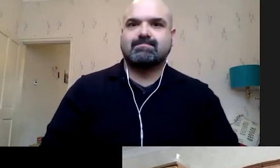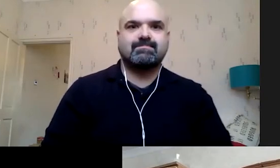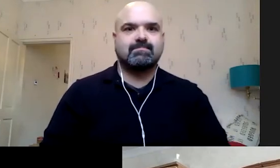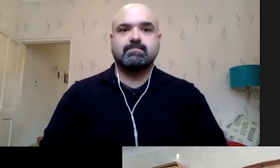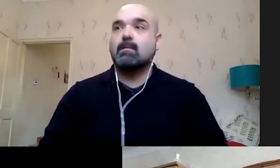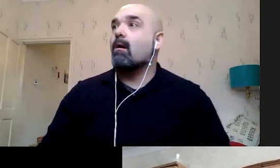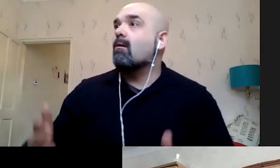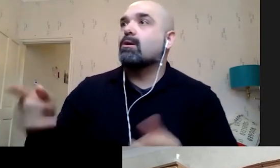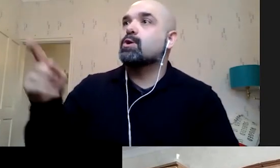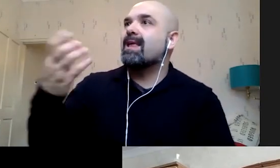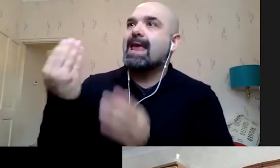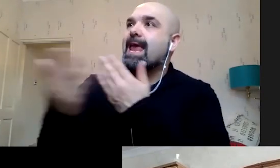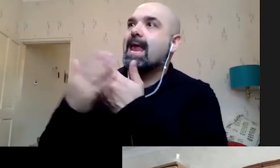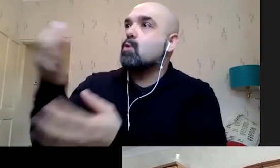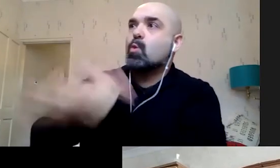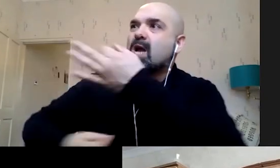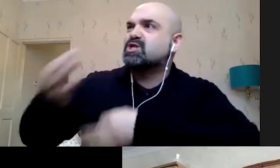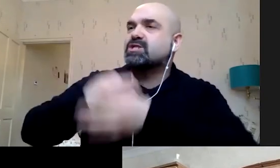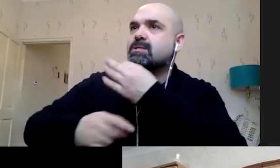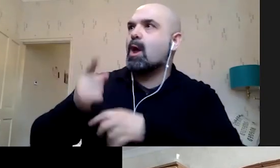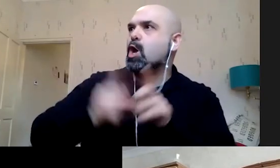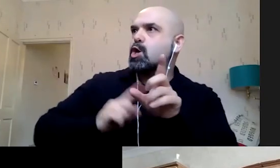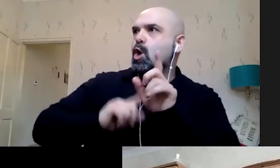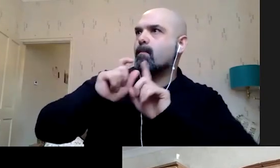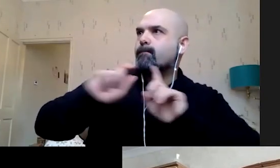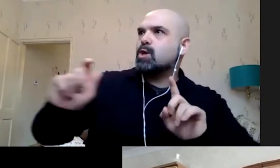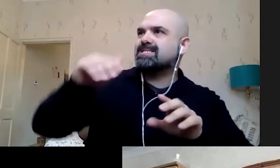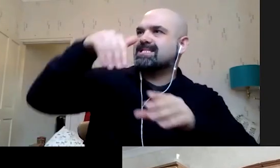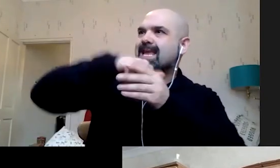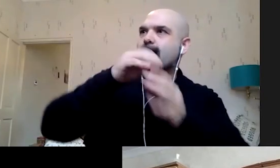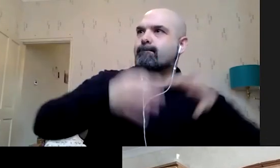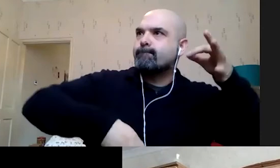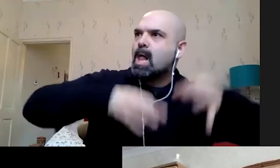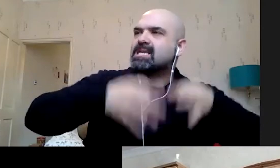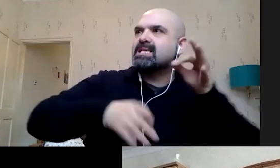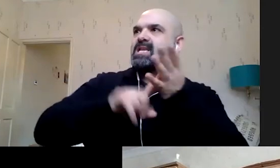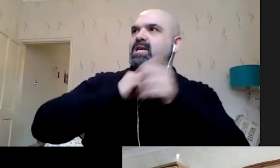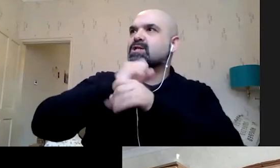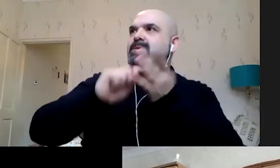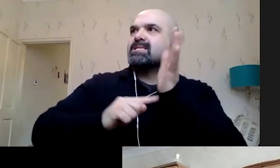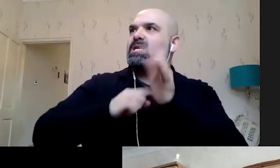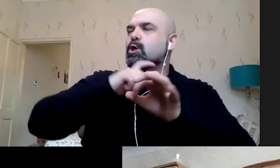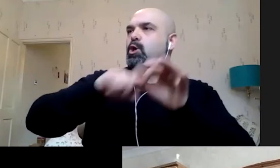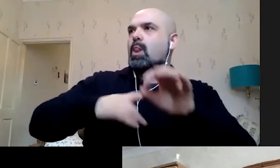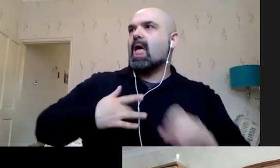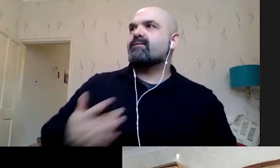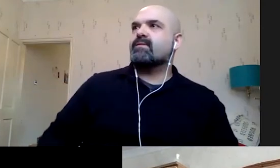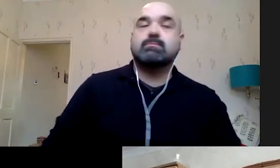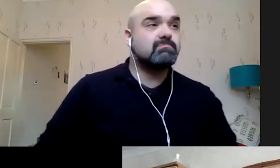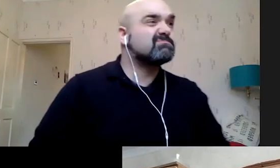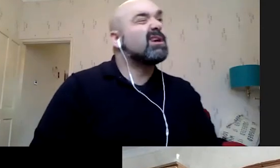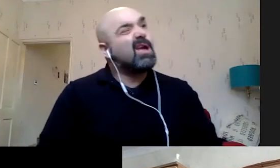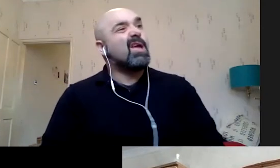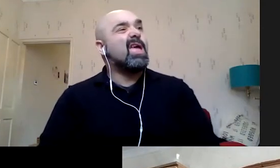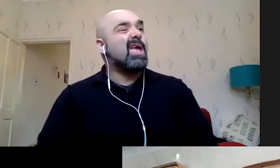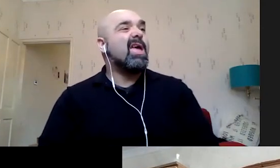Have you got any more questions for me about a younger person in politics and LGBTQ life? Yes, I mean,